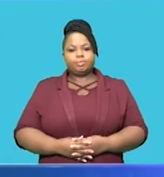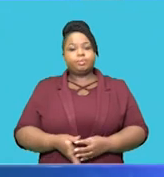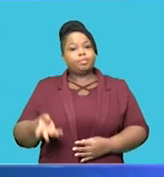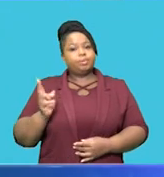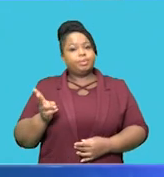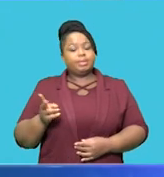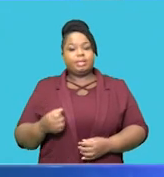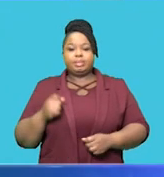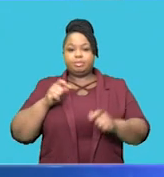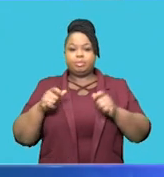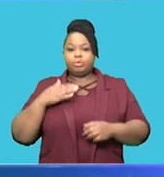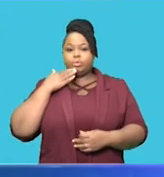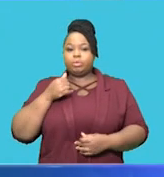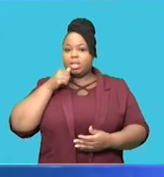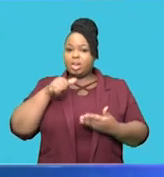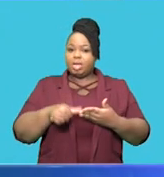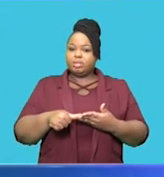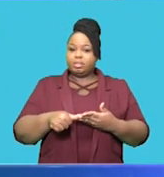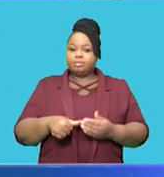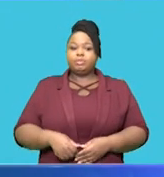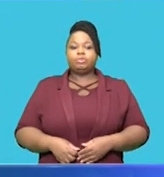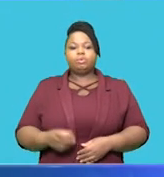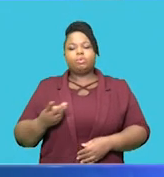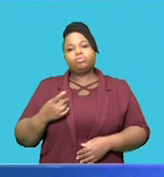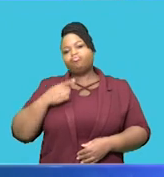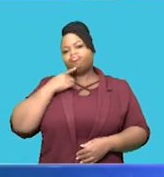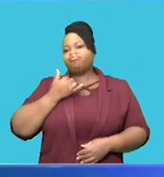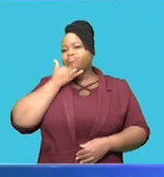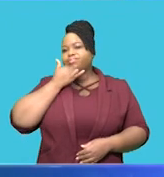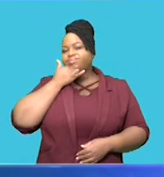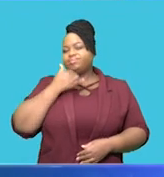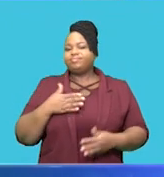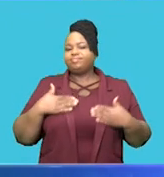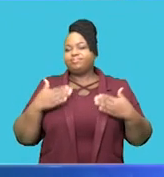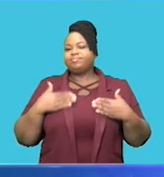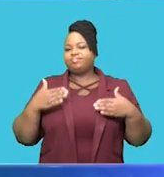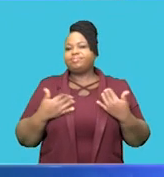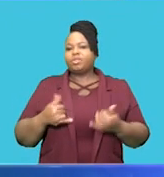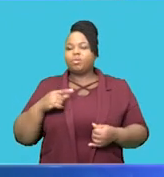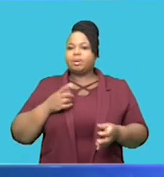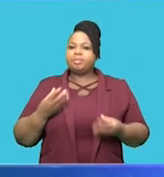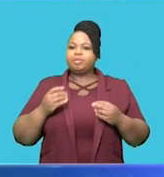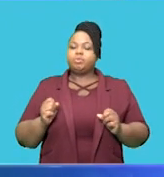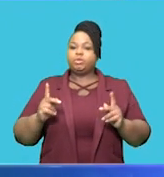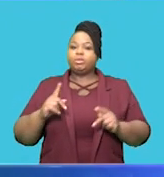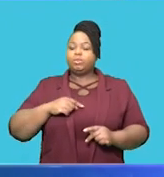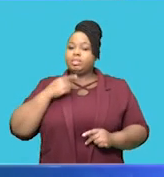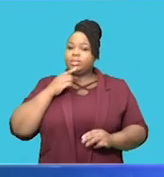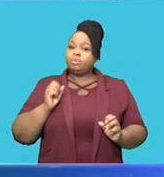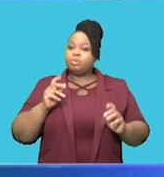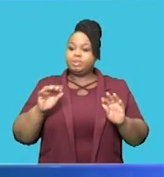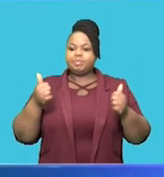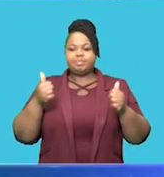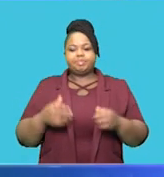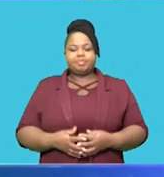kusenjalo abafuna umsebenzi abathola izincwadi ezizoqoka bazolise ukulithokozela ithuba lokuthatha izikhundla bathi leli ithuba elingqa izivele